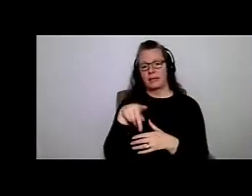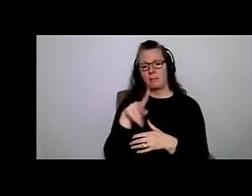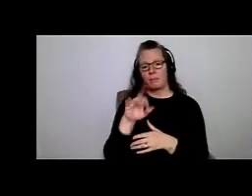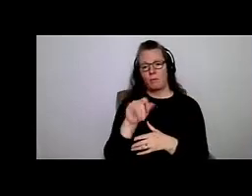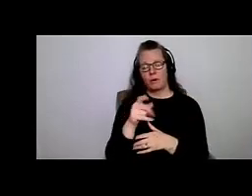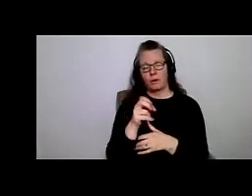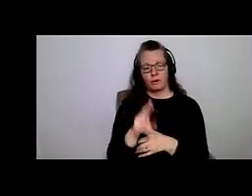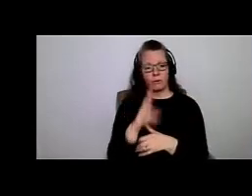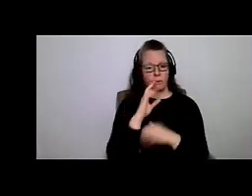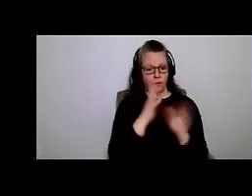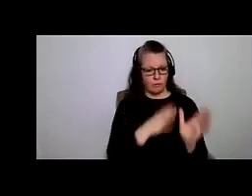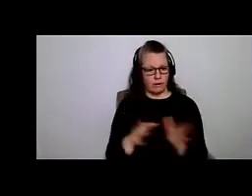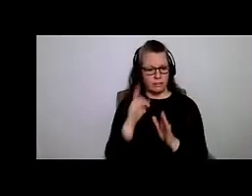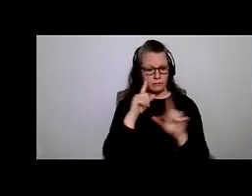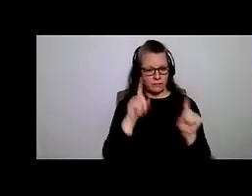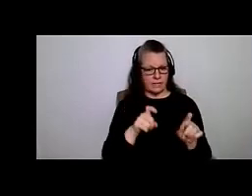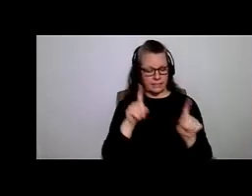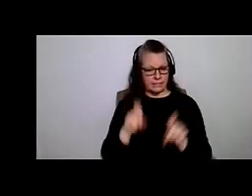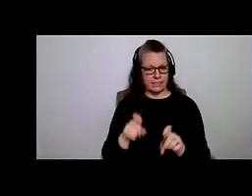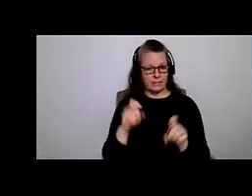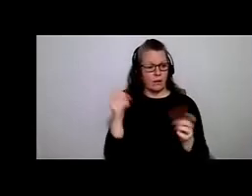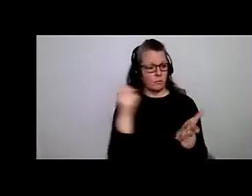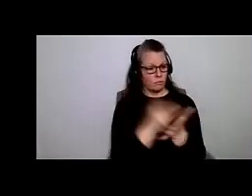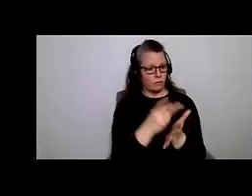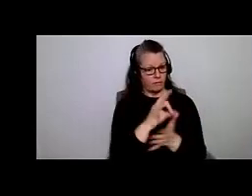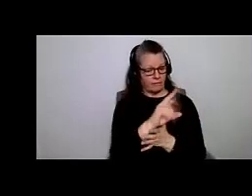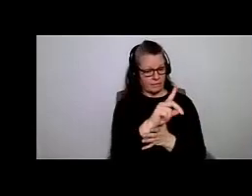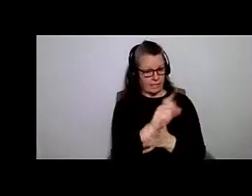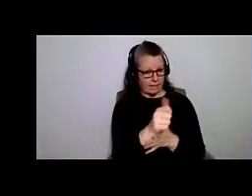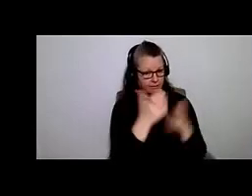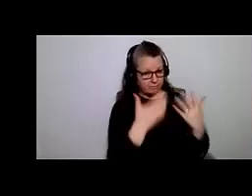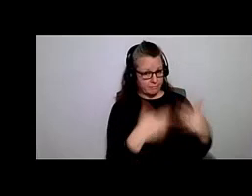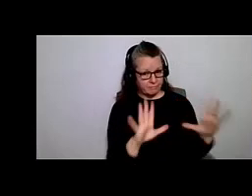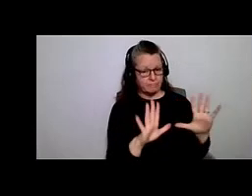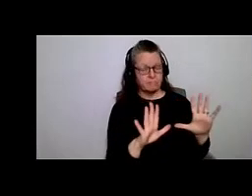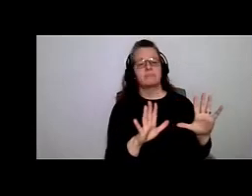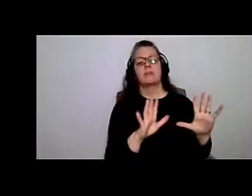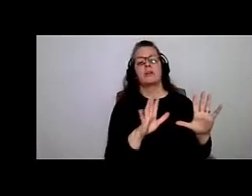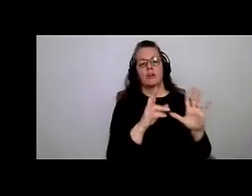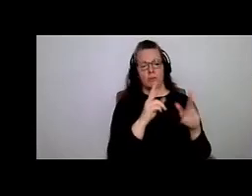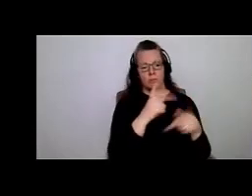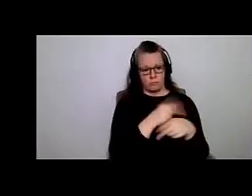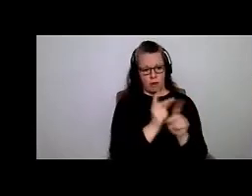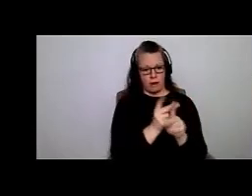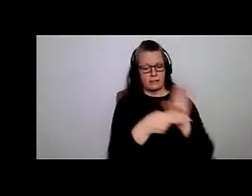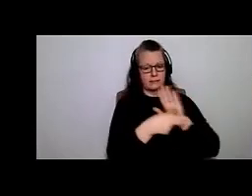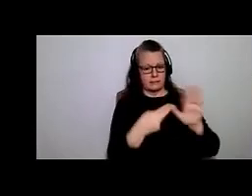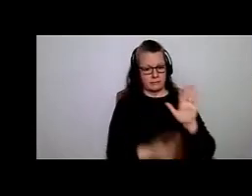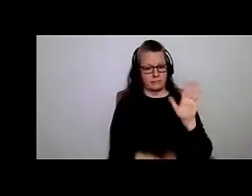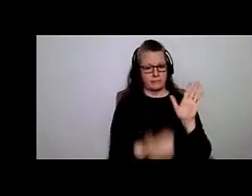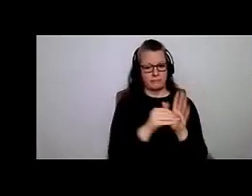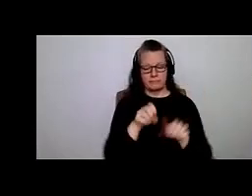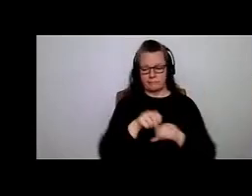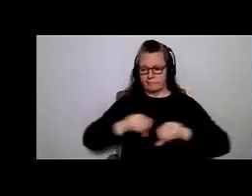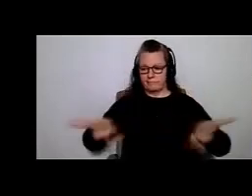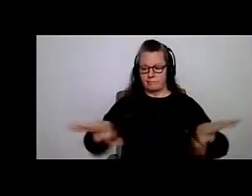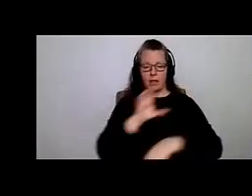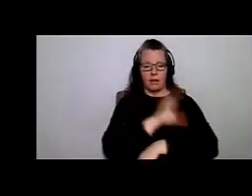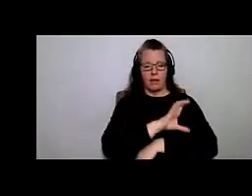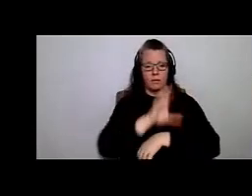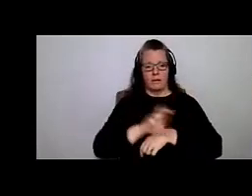products, and once the test results are approved by the FDA, the products will be relabeled and distributed to participating Colorado